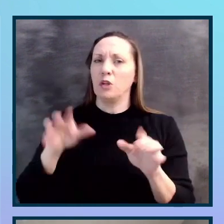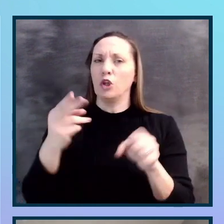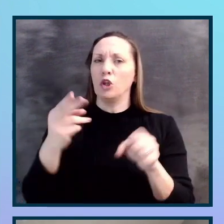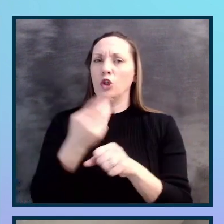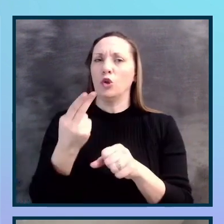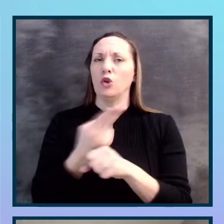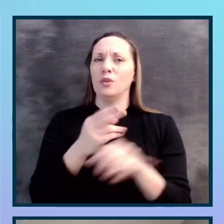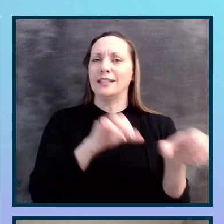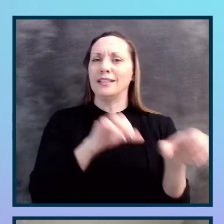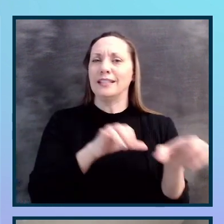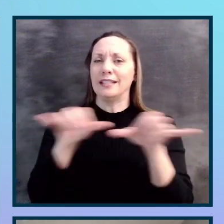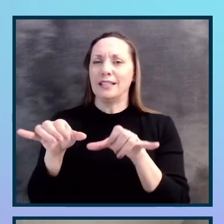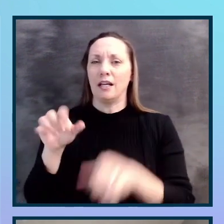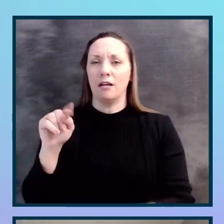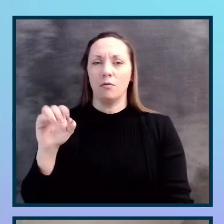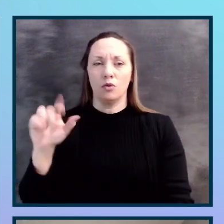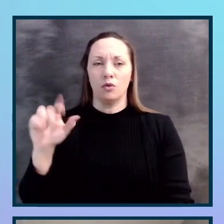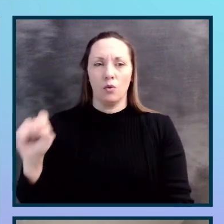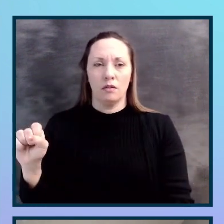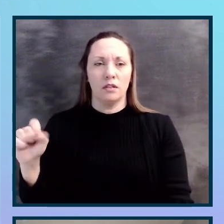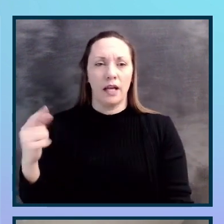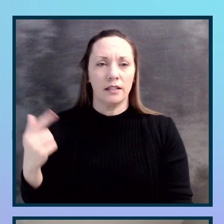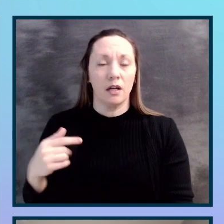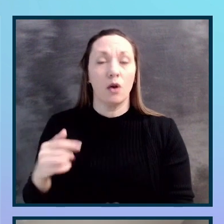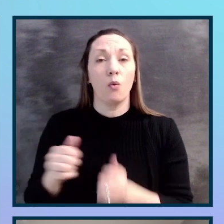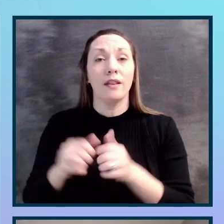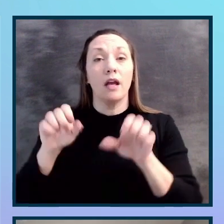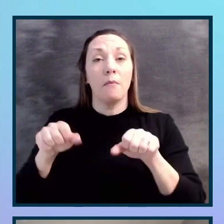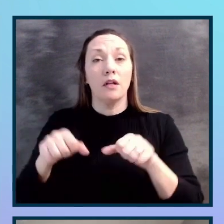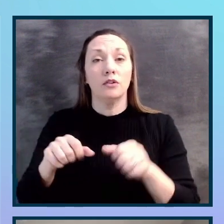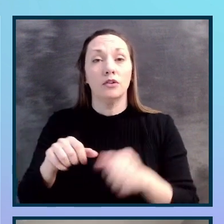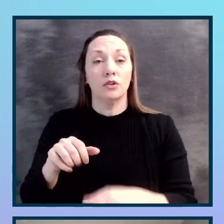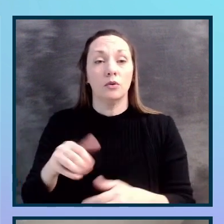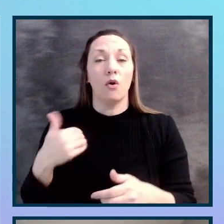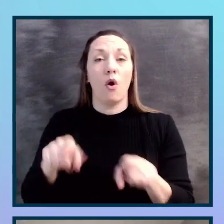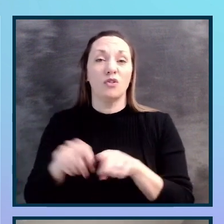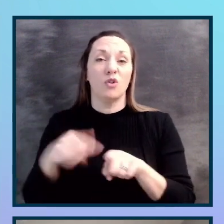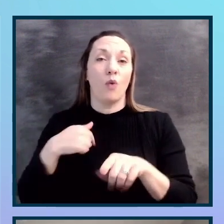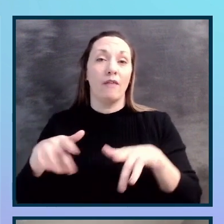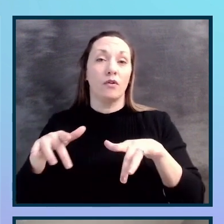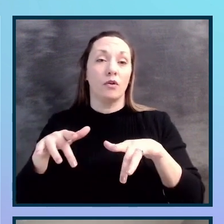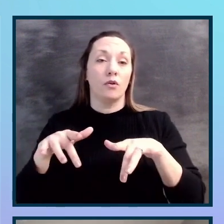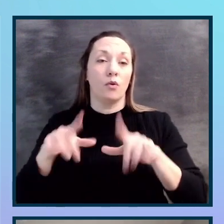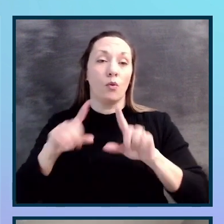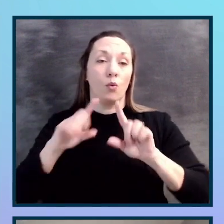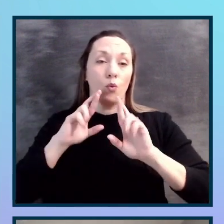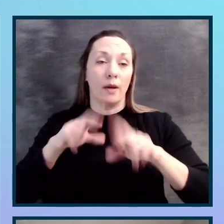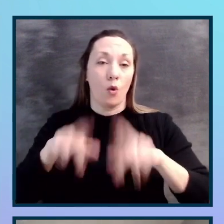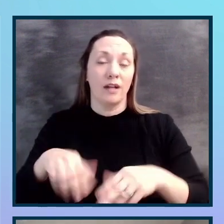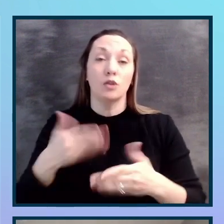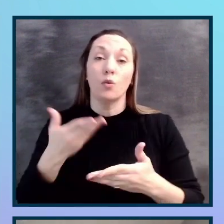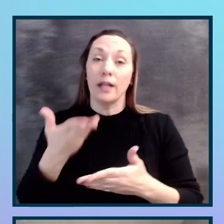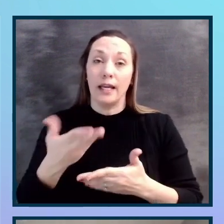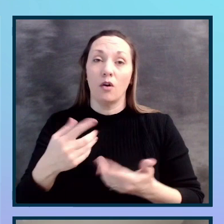other DevTools integrations, with the ability to also have reporting. So in here, I'm just going to go ahead